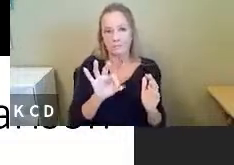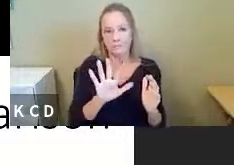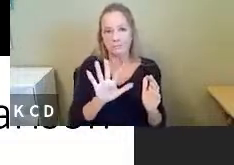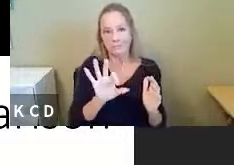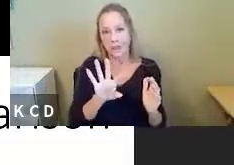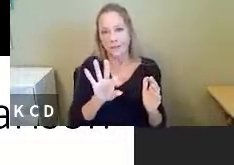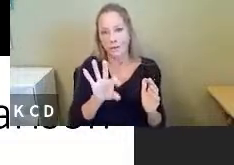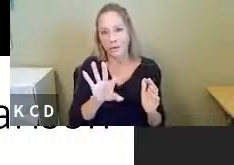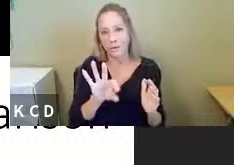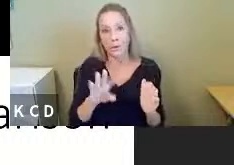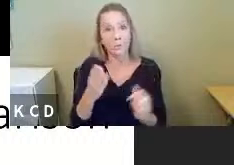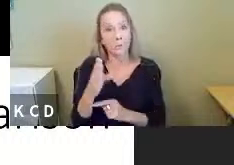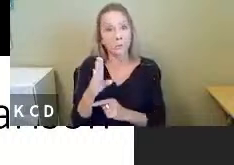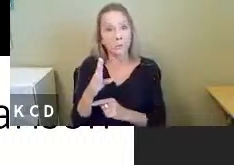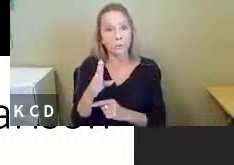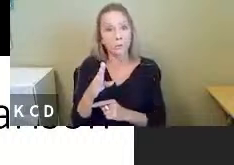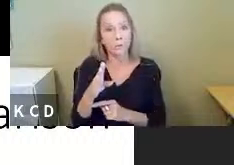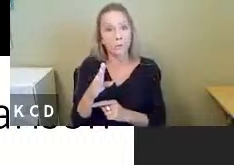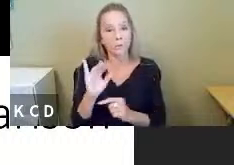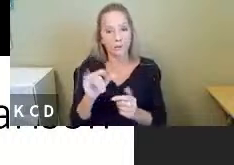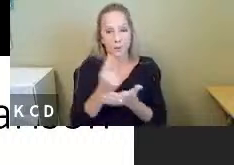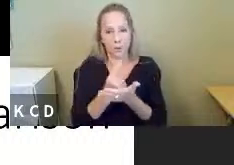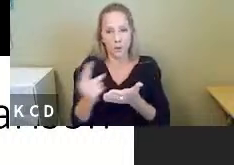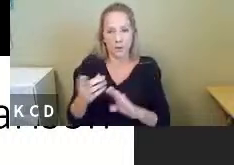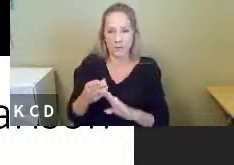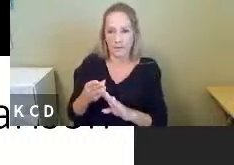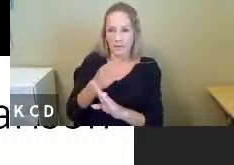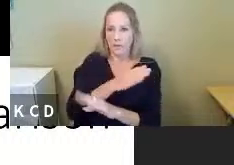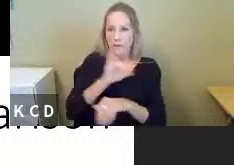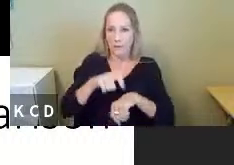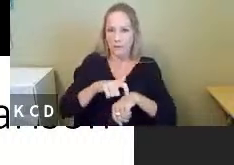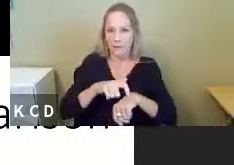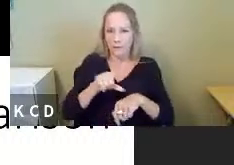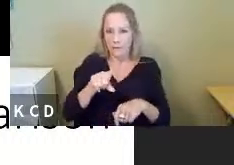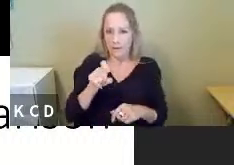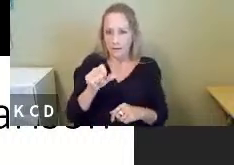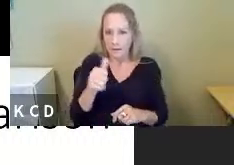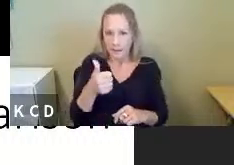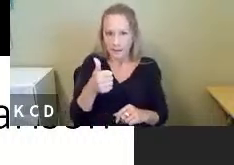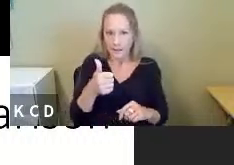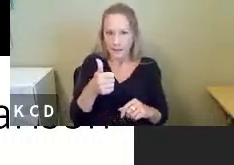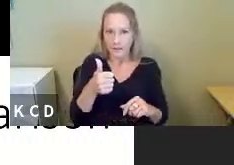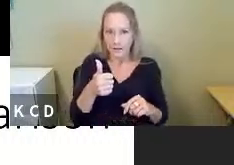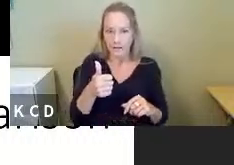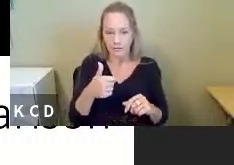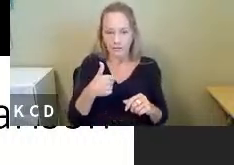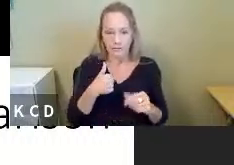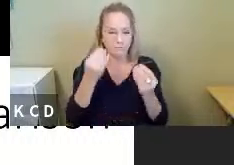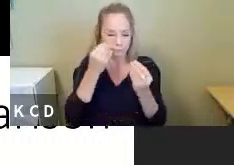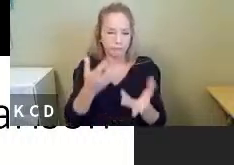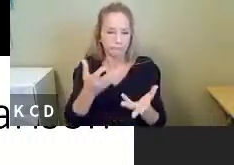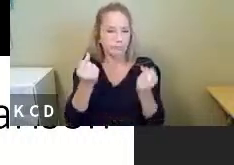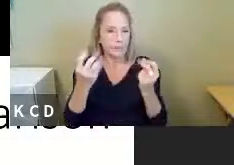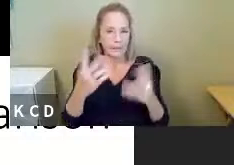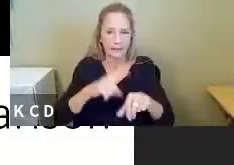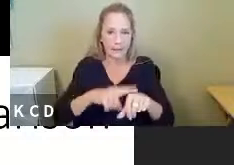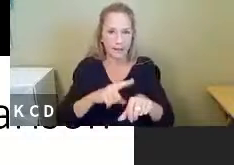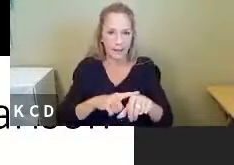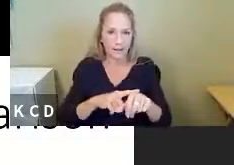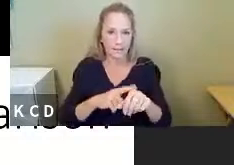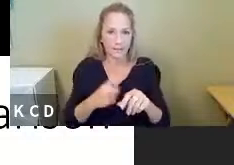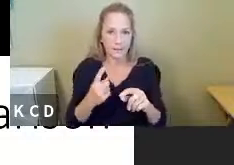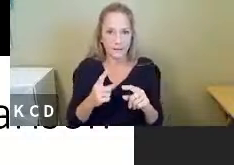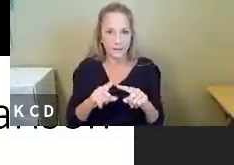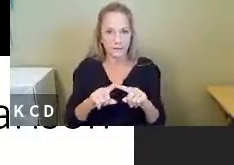94. The blue was the week before that at 110. And I've told you guys multiple times, what a difference